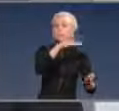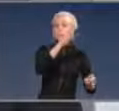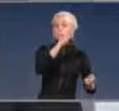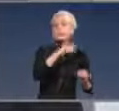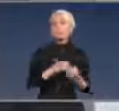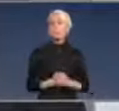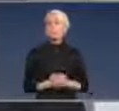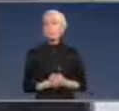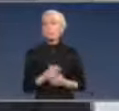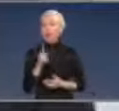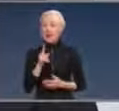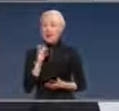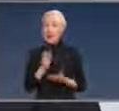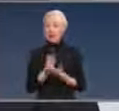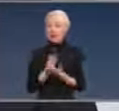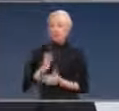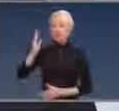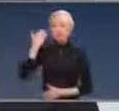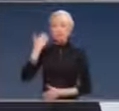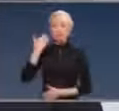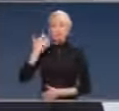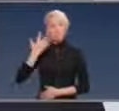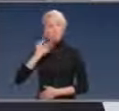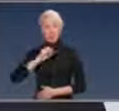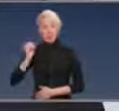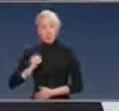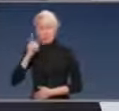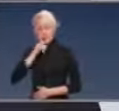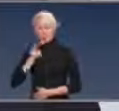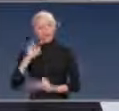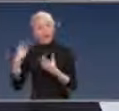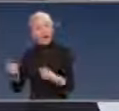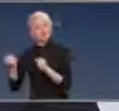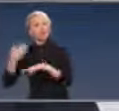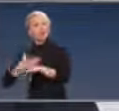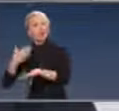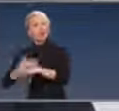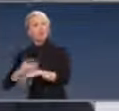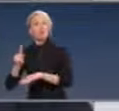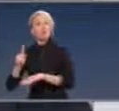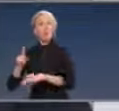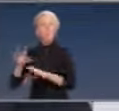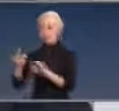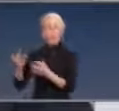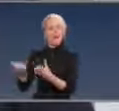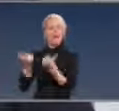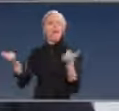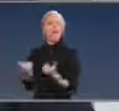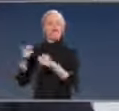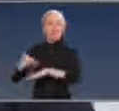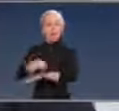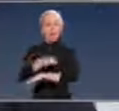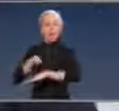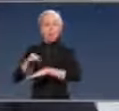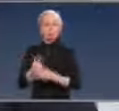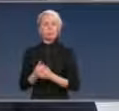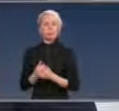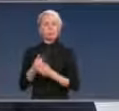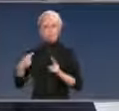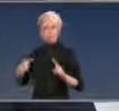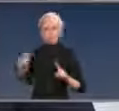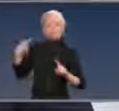15%. It fell to 13.9% in May, and it fell to 11.3% in June.